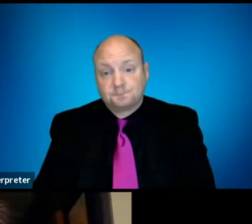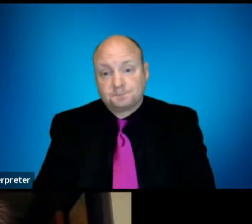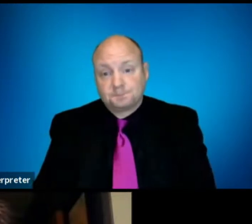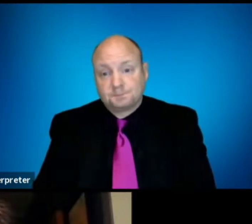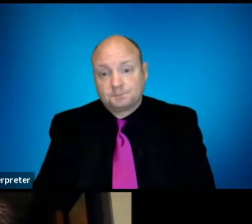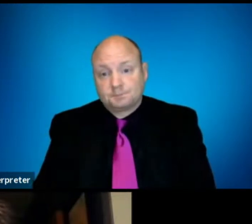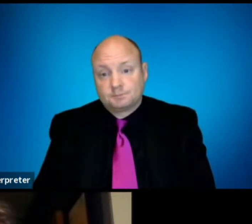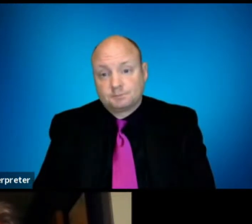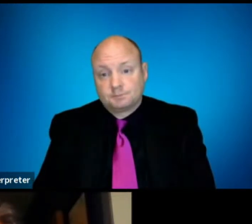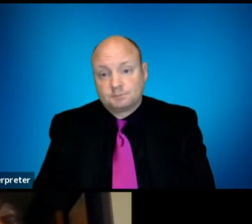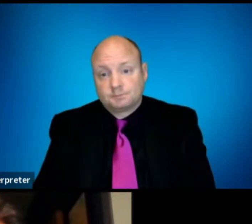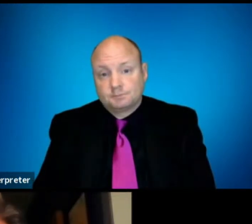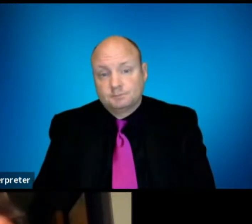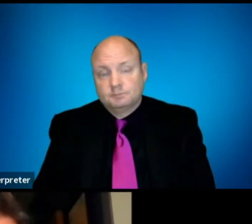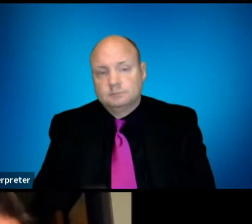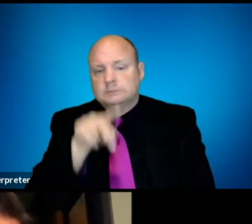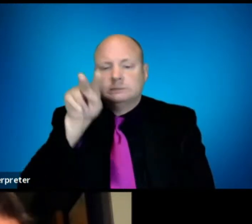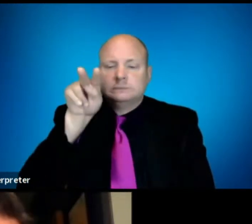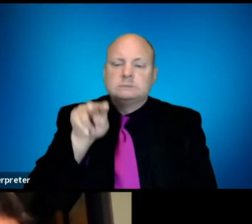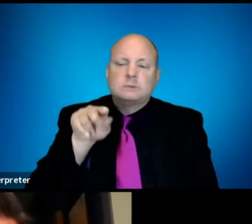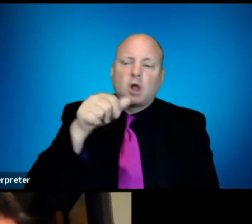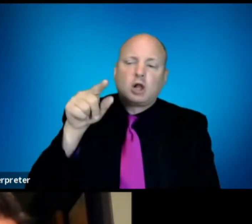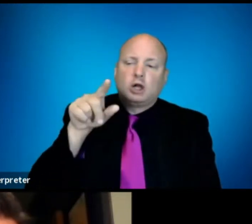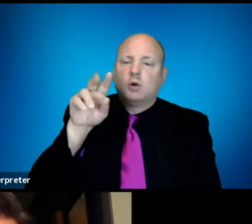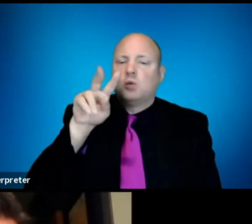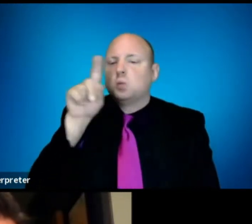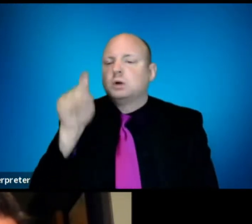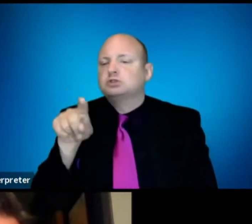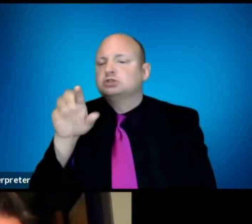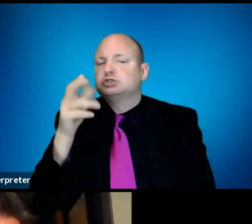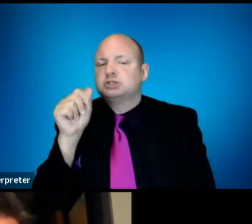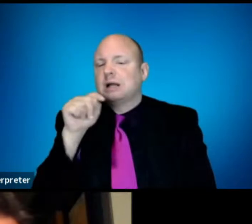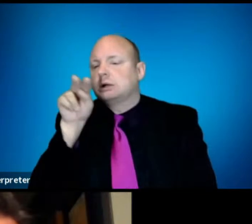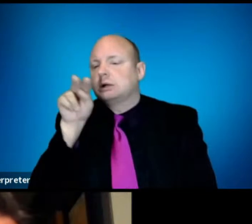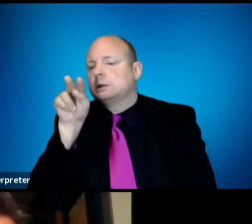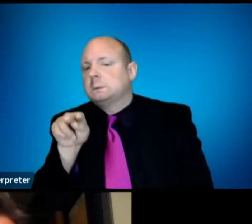is Lynn Terry from the State's Newsroom.